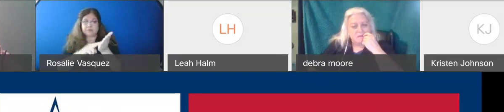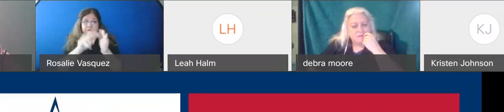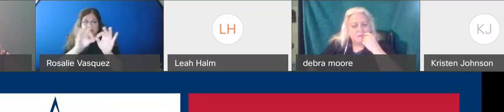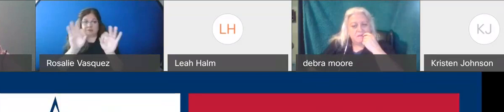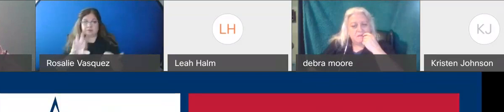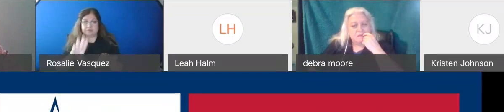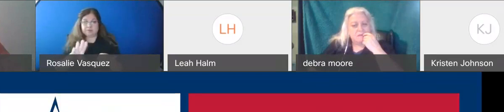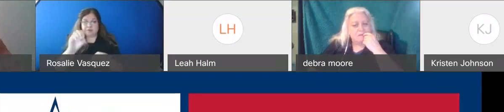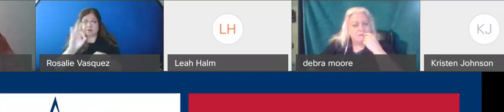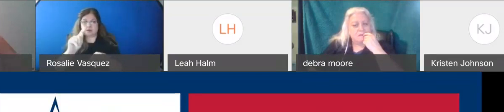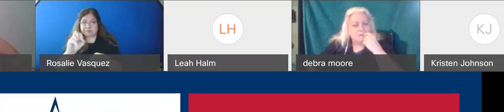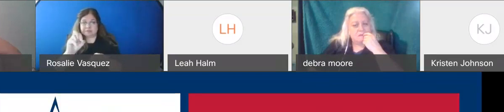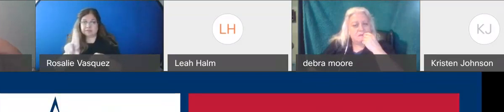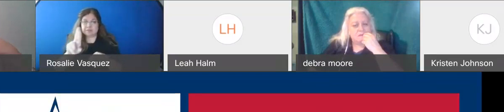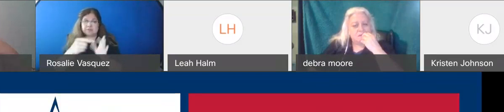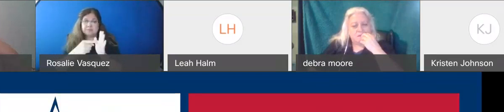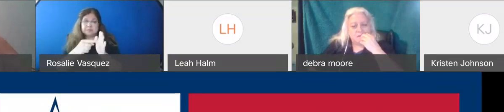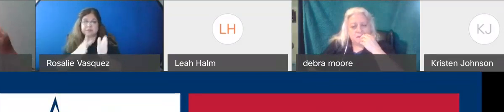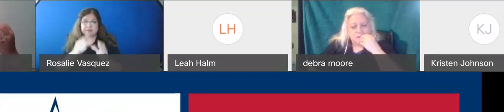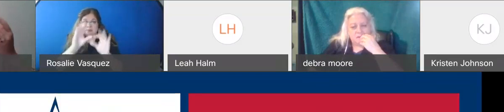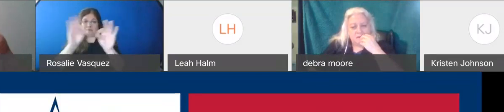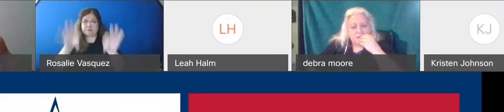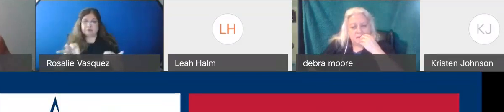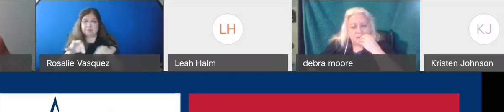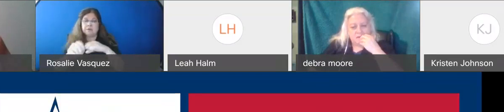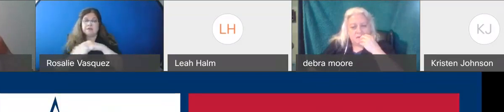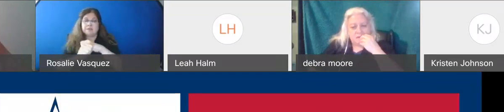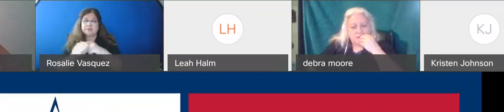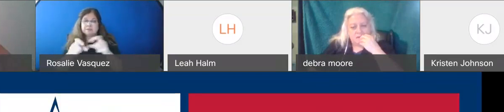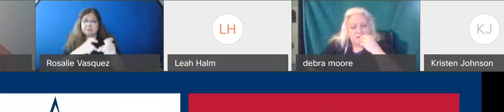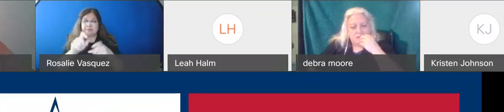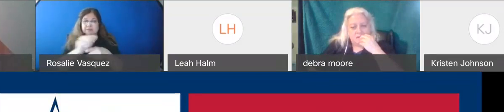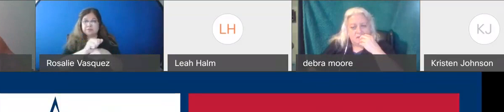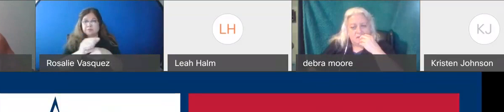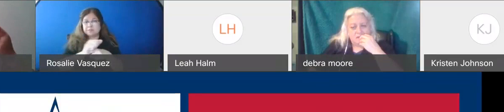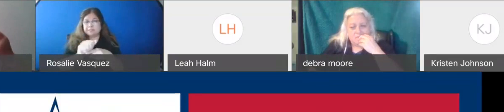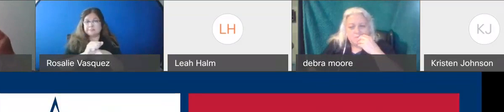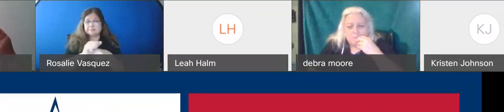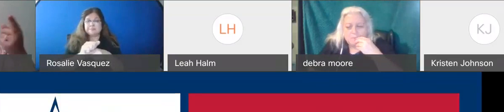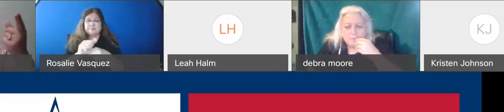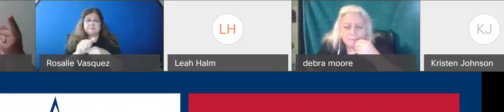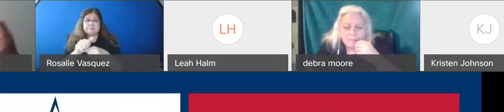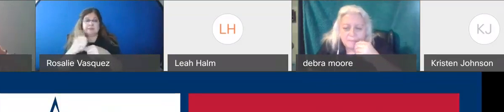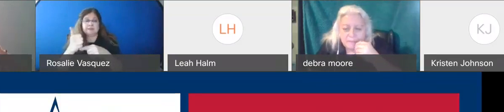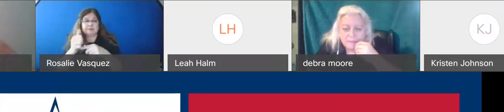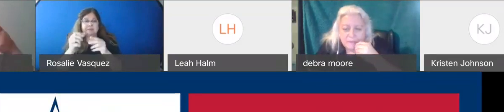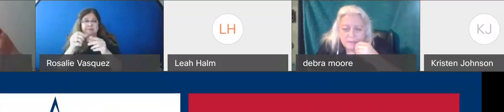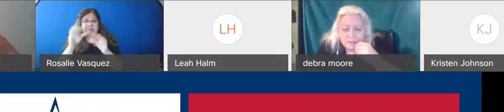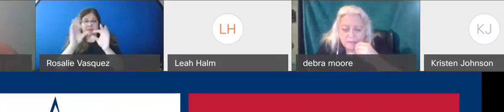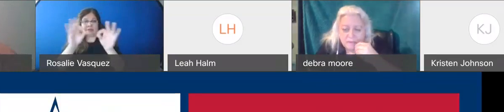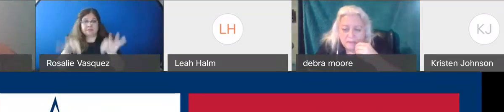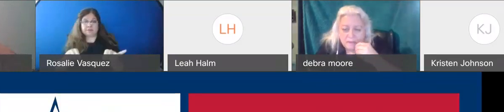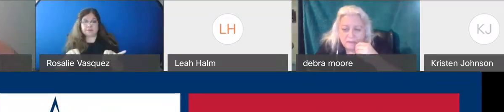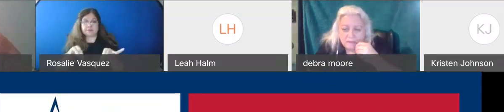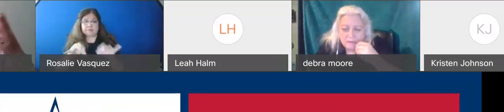officer representative form, the risk management training. The RSO form is where you'll send your